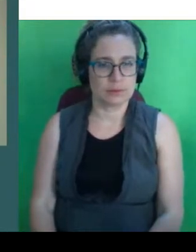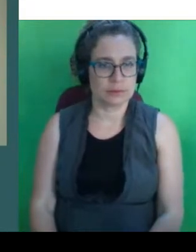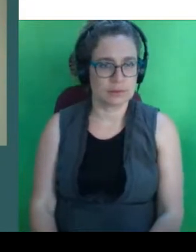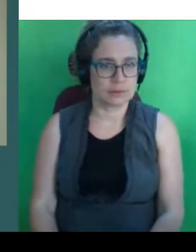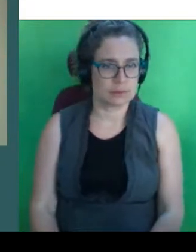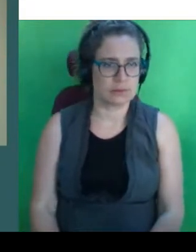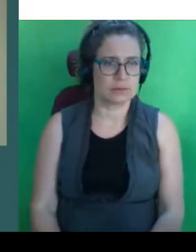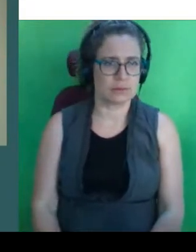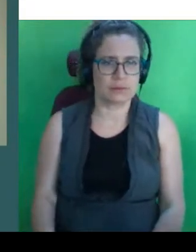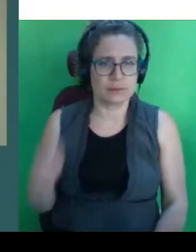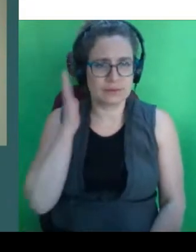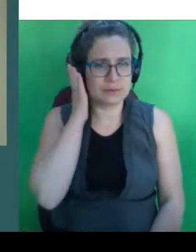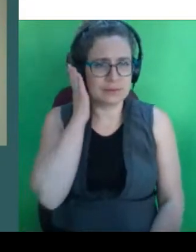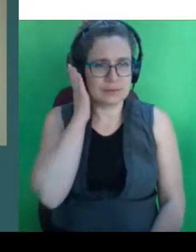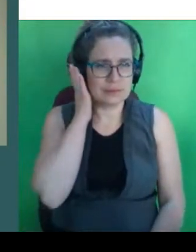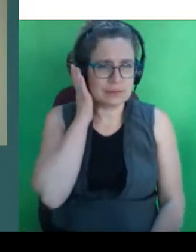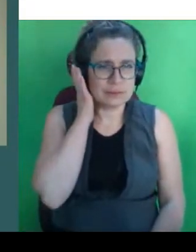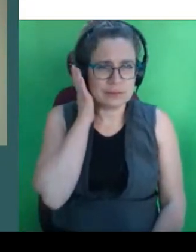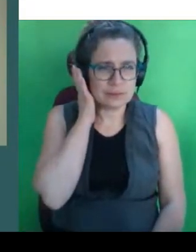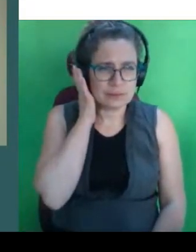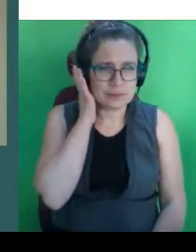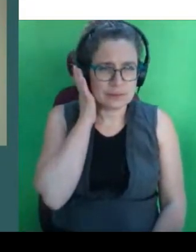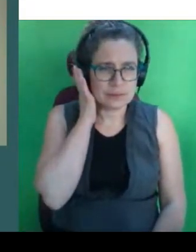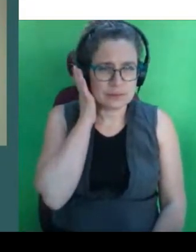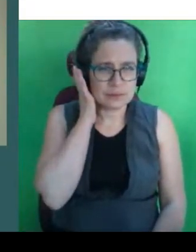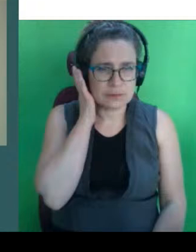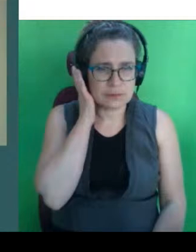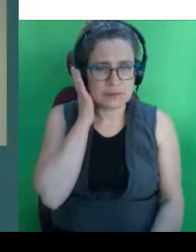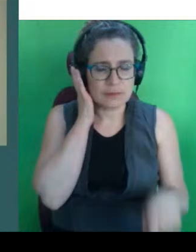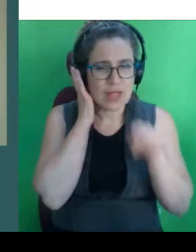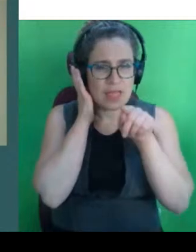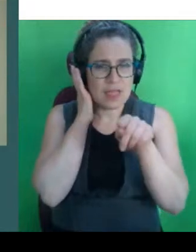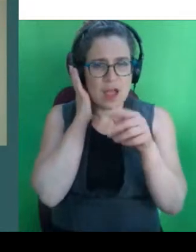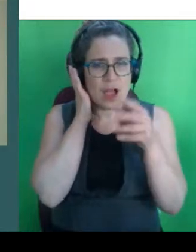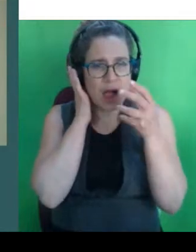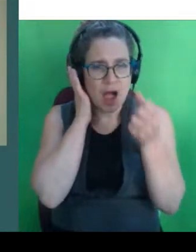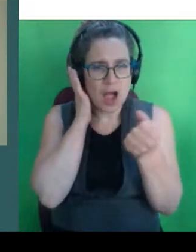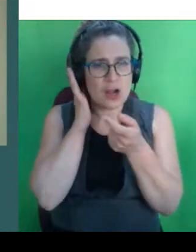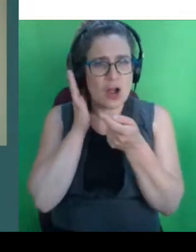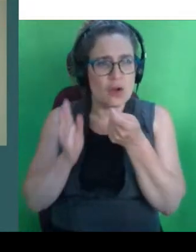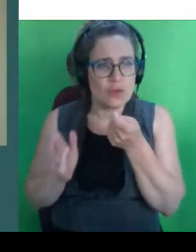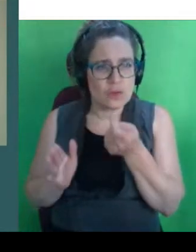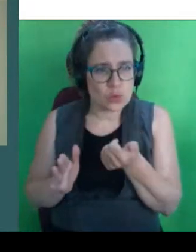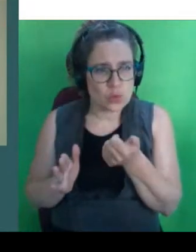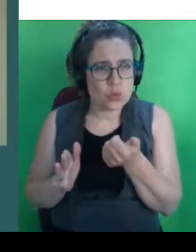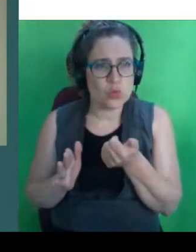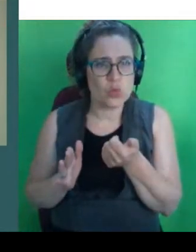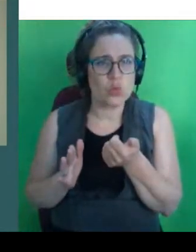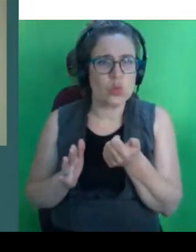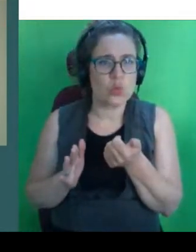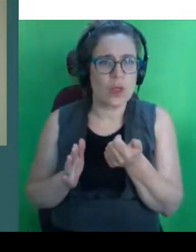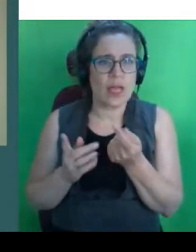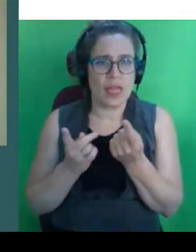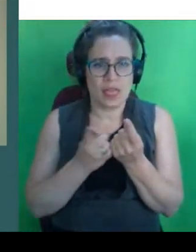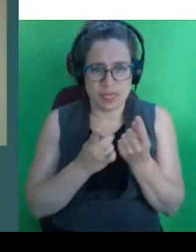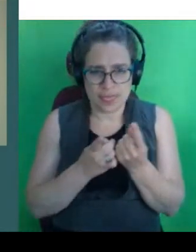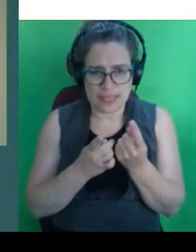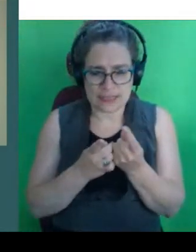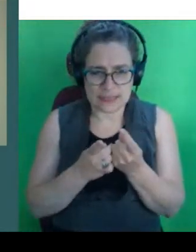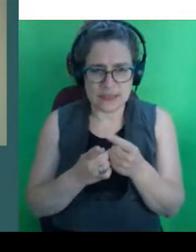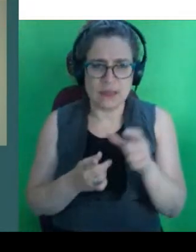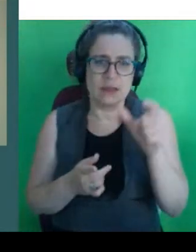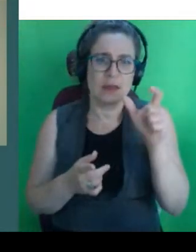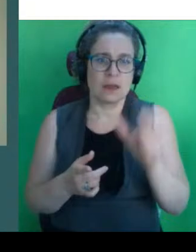there's a few things there, but and allergy suffers with the dual problems